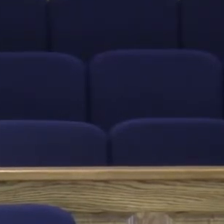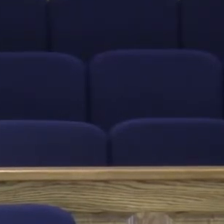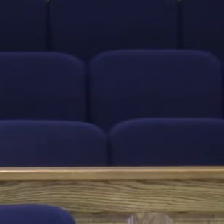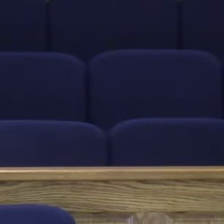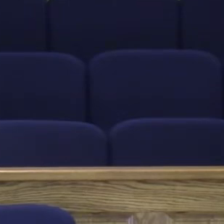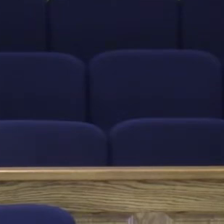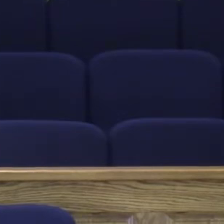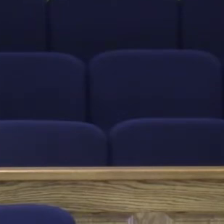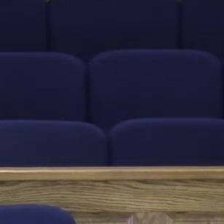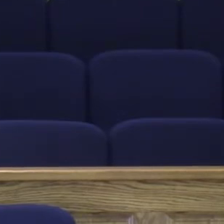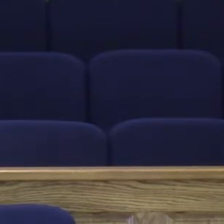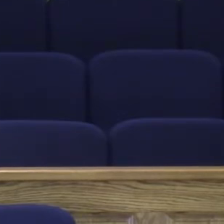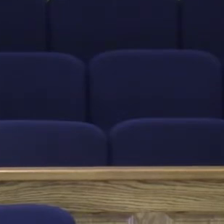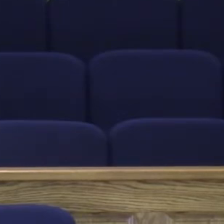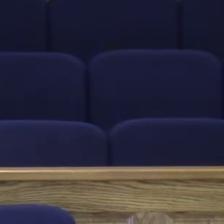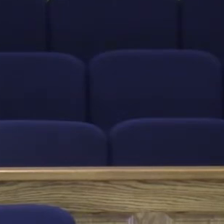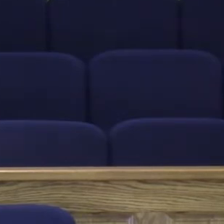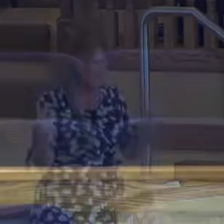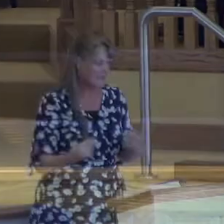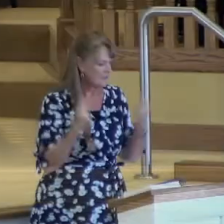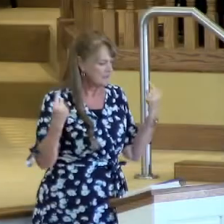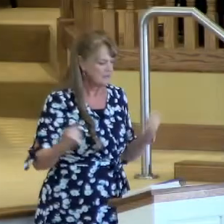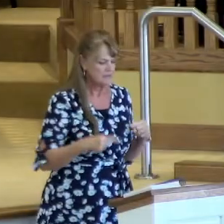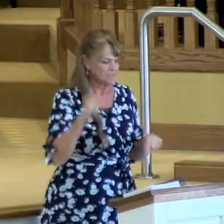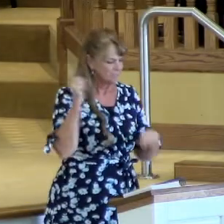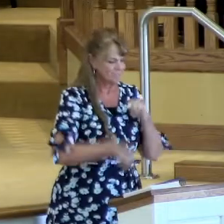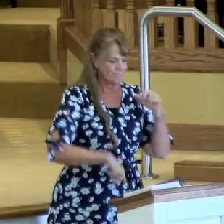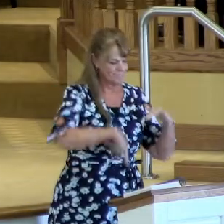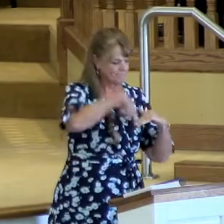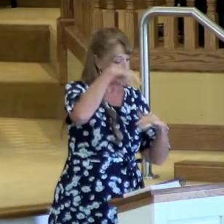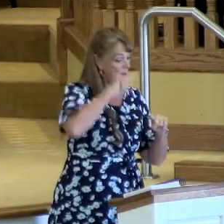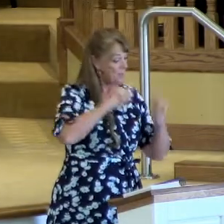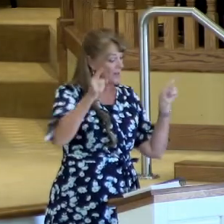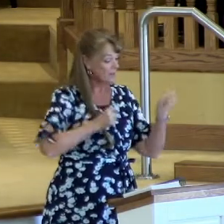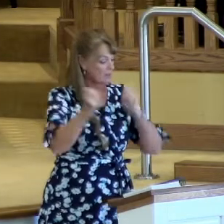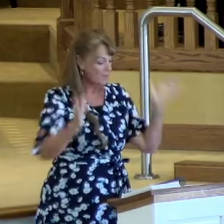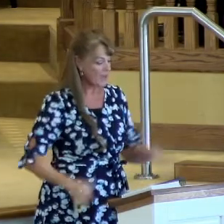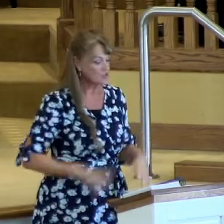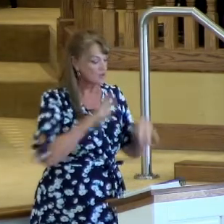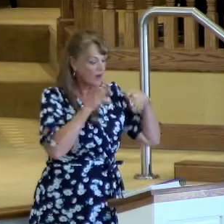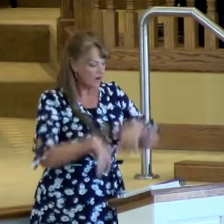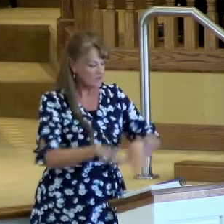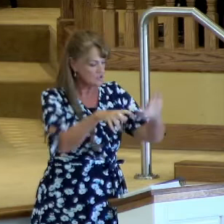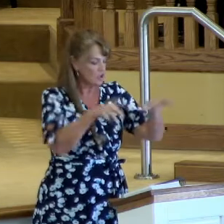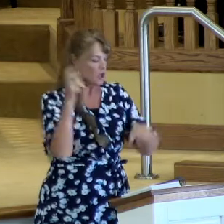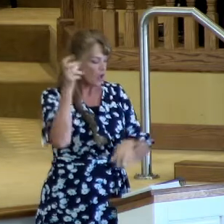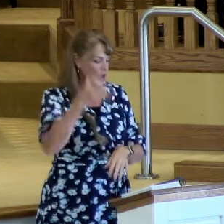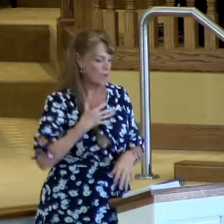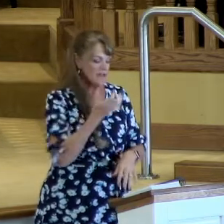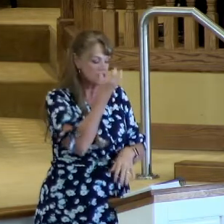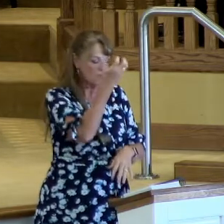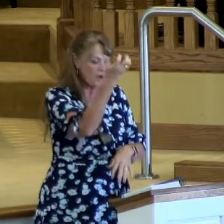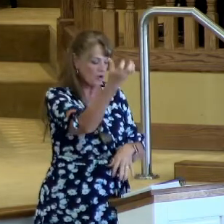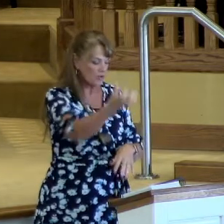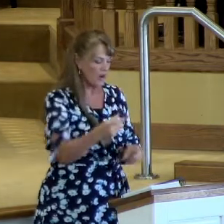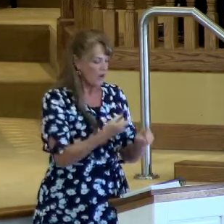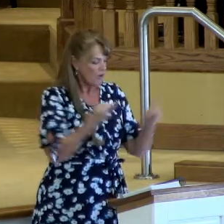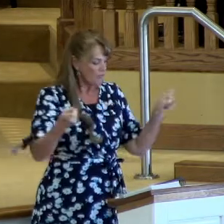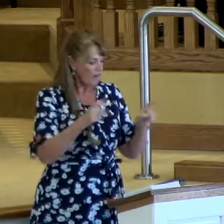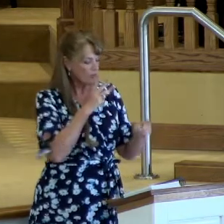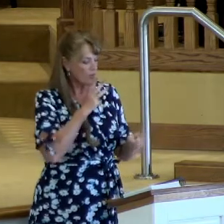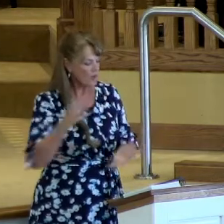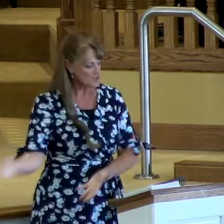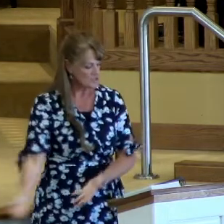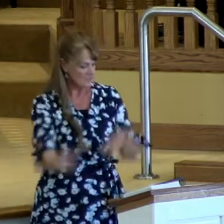within, sinking to rise no more. But the master of the sea heard my despairing cry, from